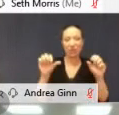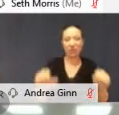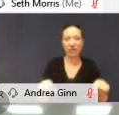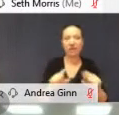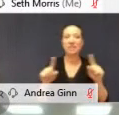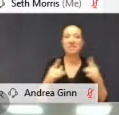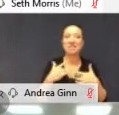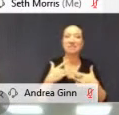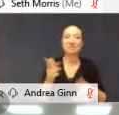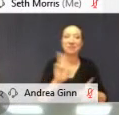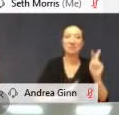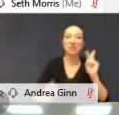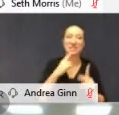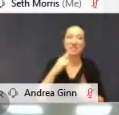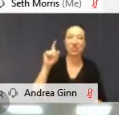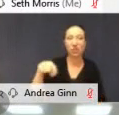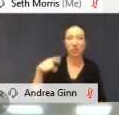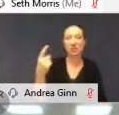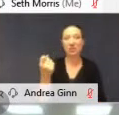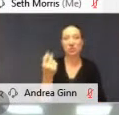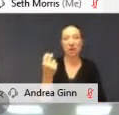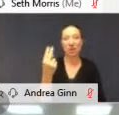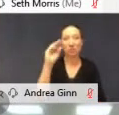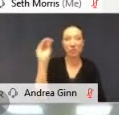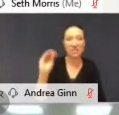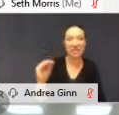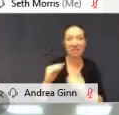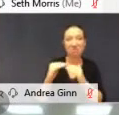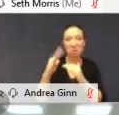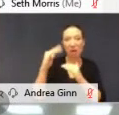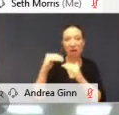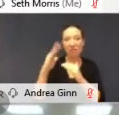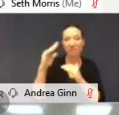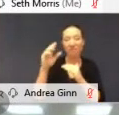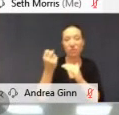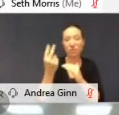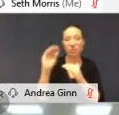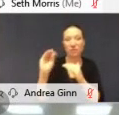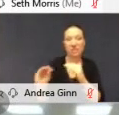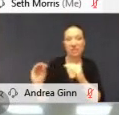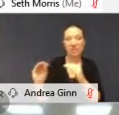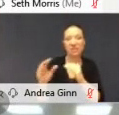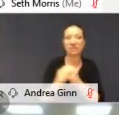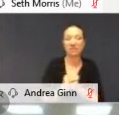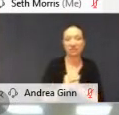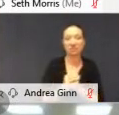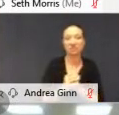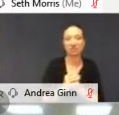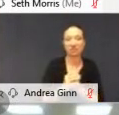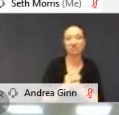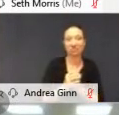higher. Some people say it should be, like about what it is now for every 1% increase